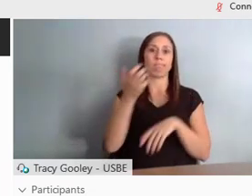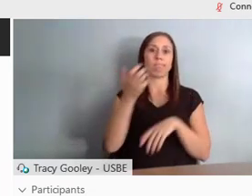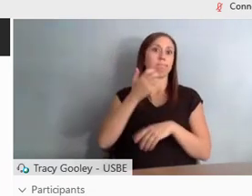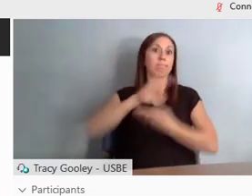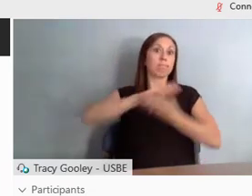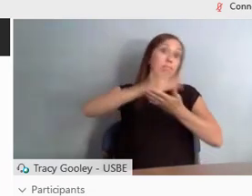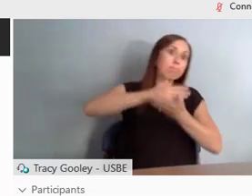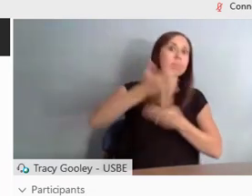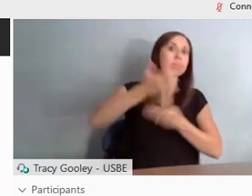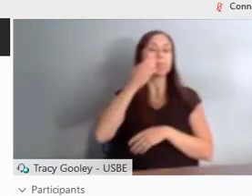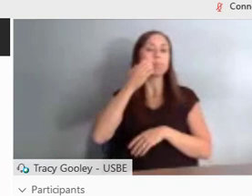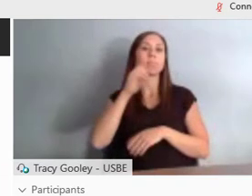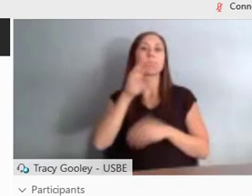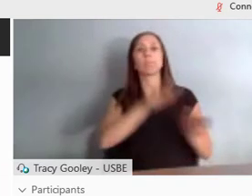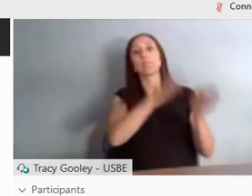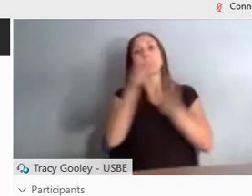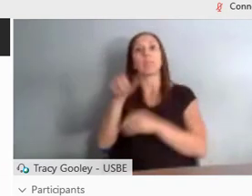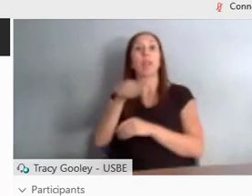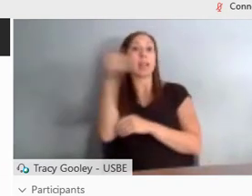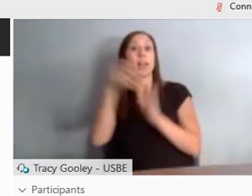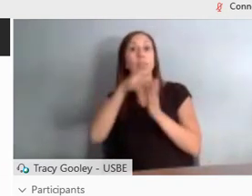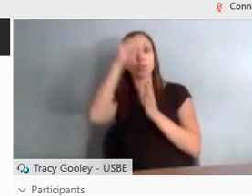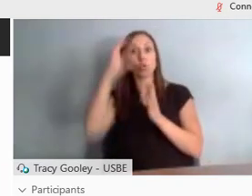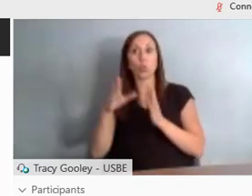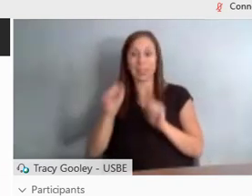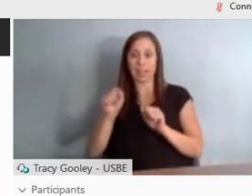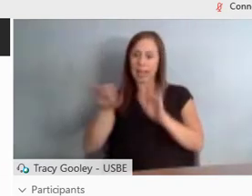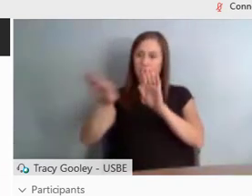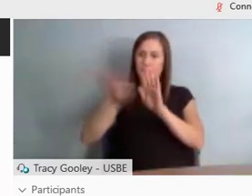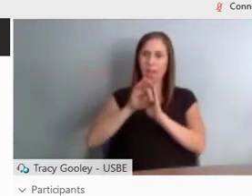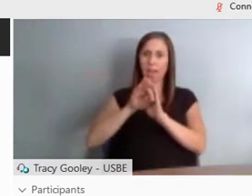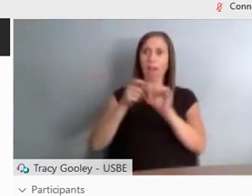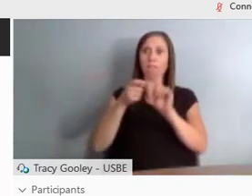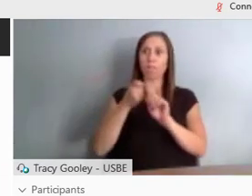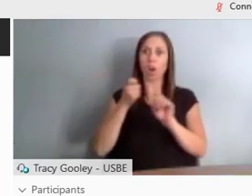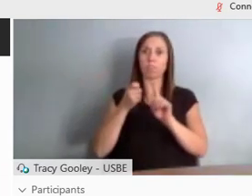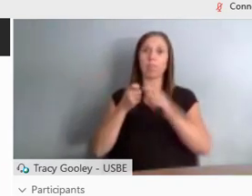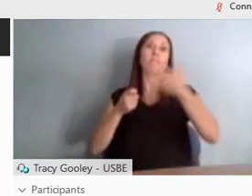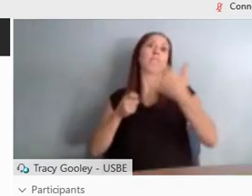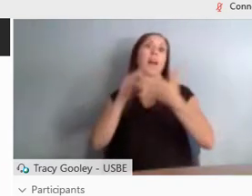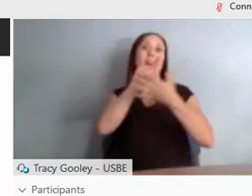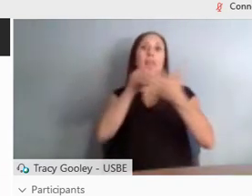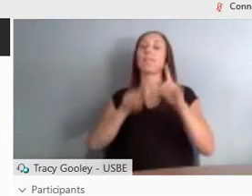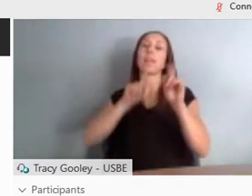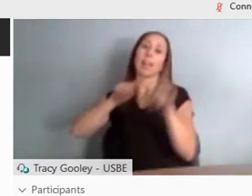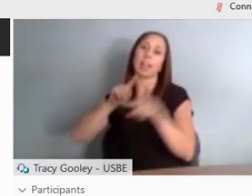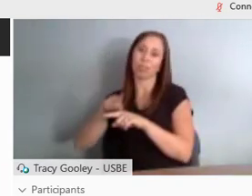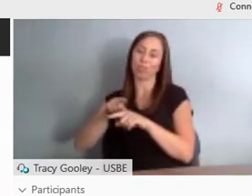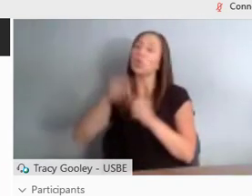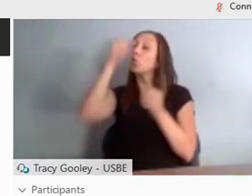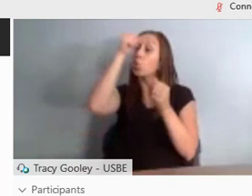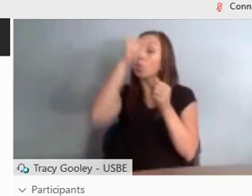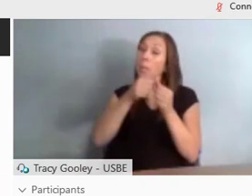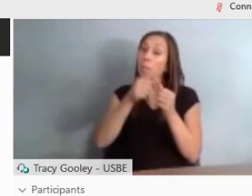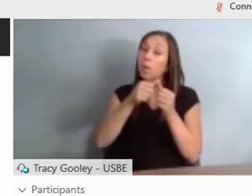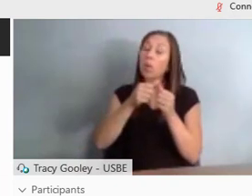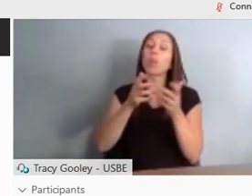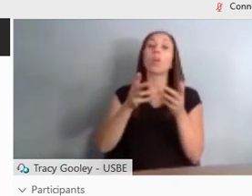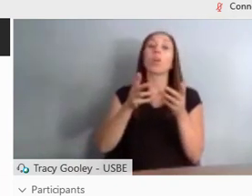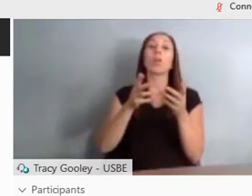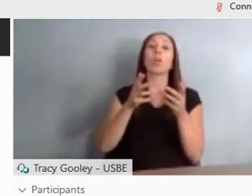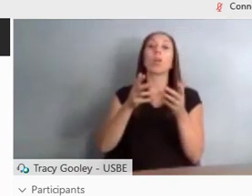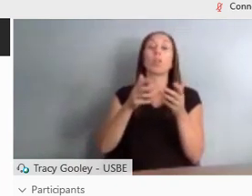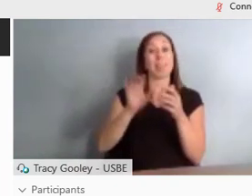another student may select from a field of 5 different answers. So the biggest thing within the standardization of this is remember, however you